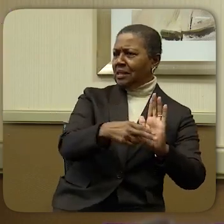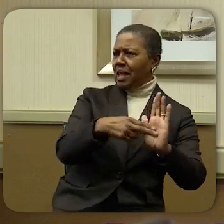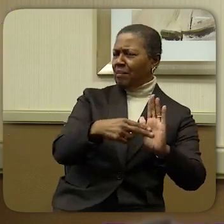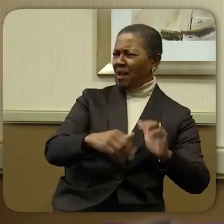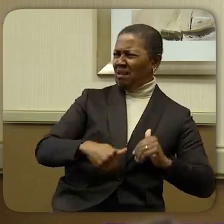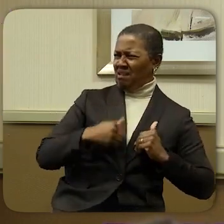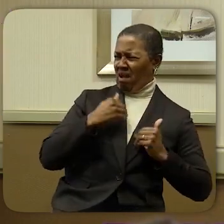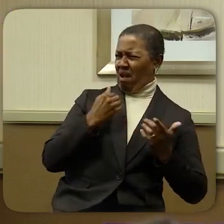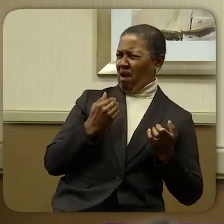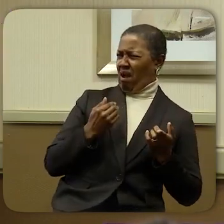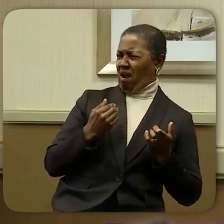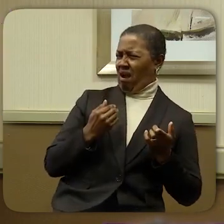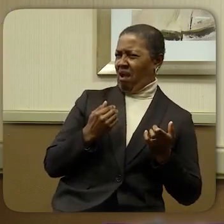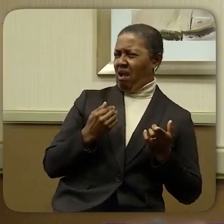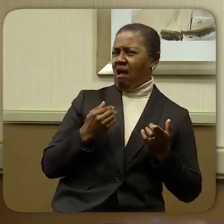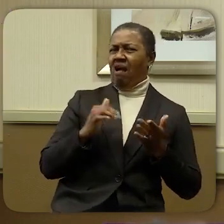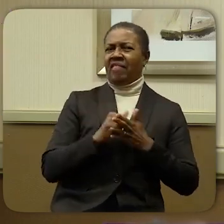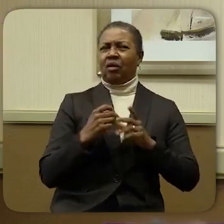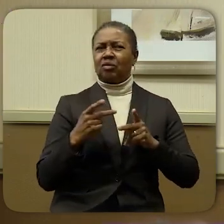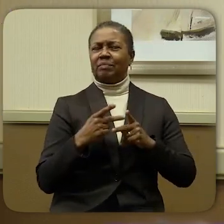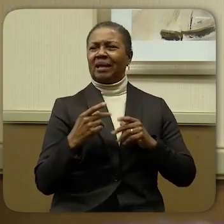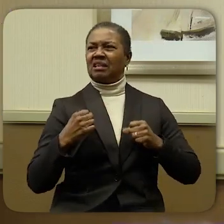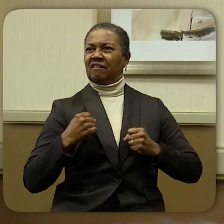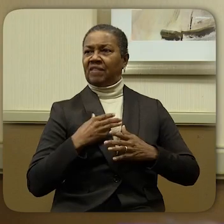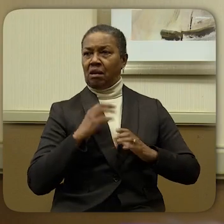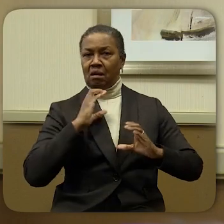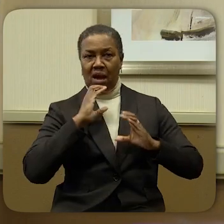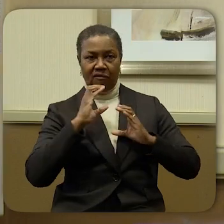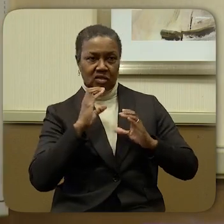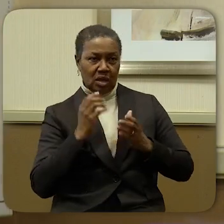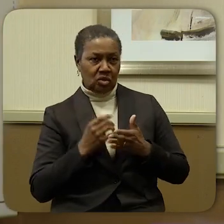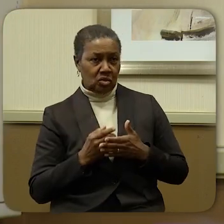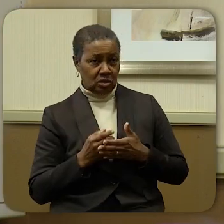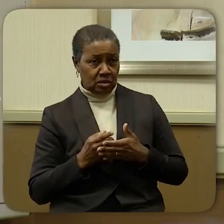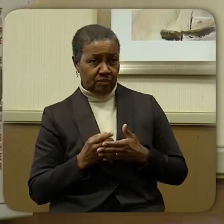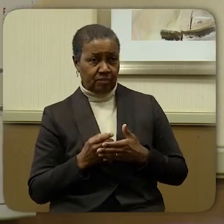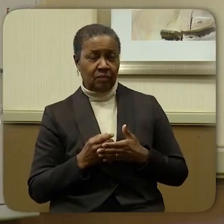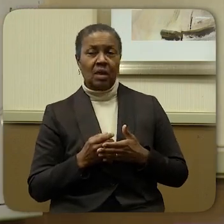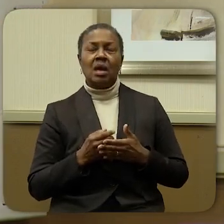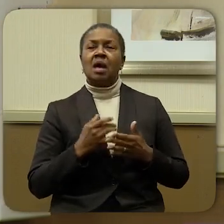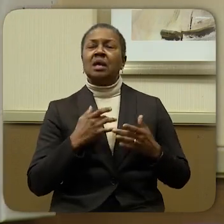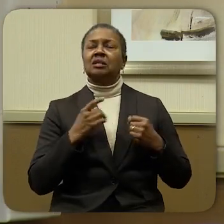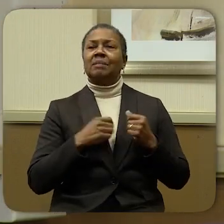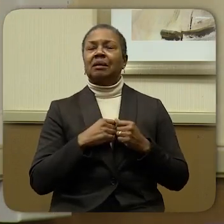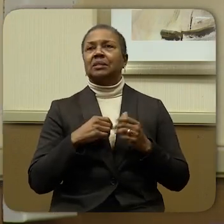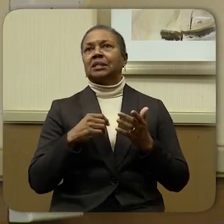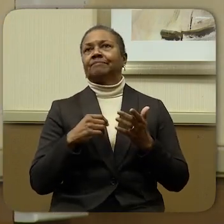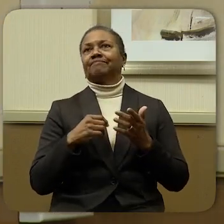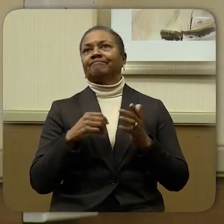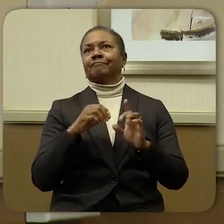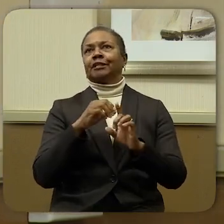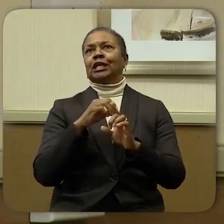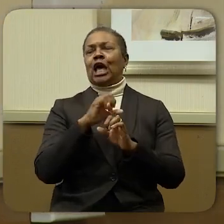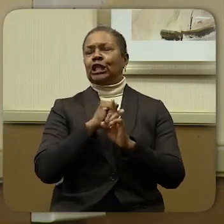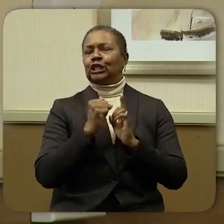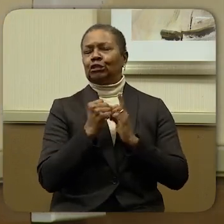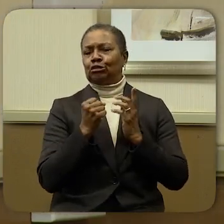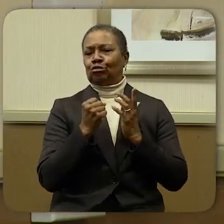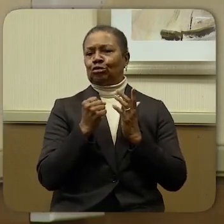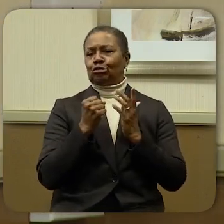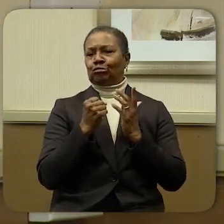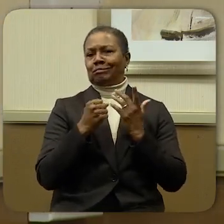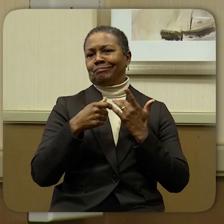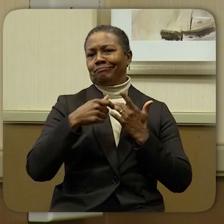gets back to those fear conversations we talked about in the beginning of like worrying about the social consequences of being different,